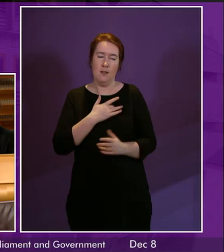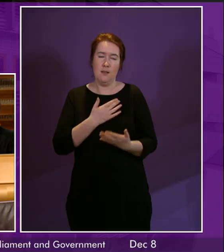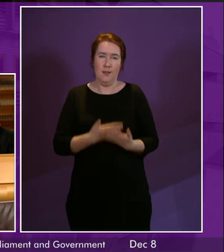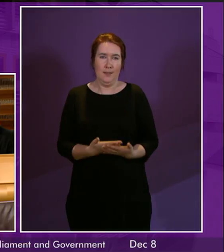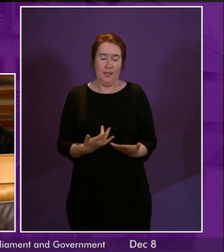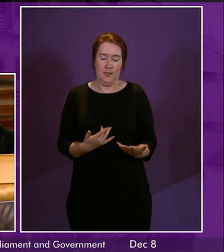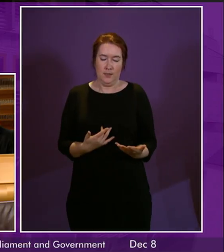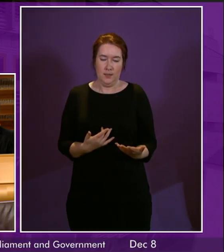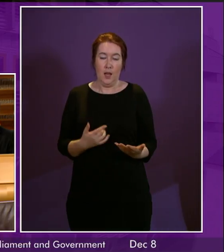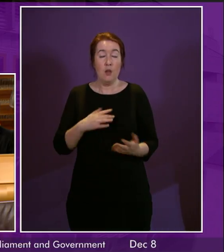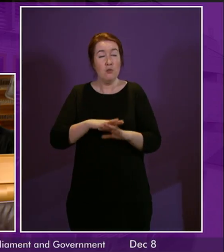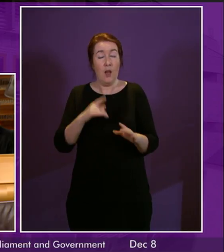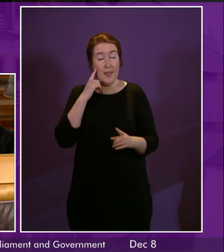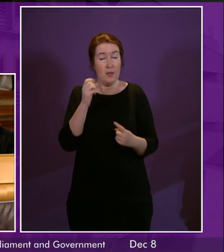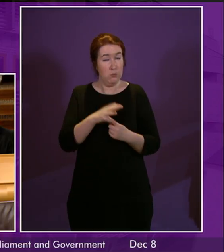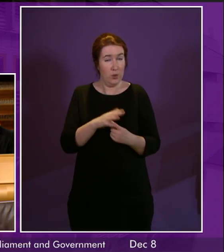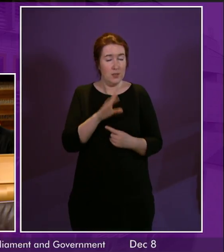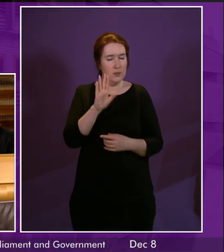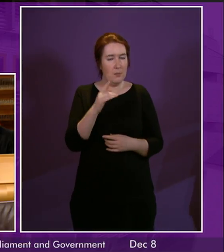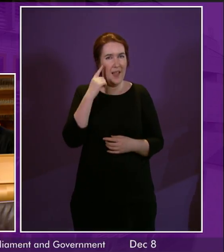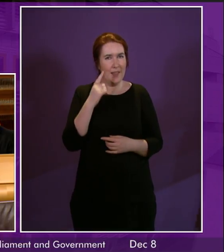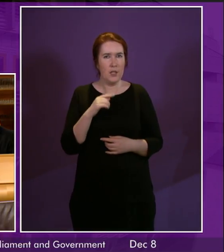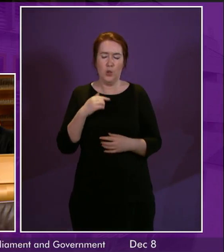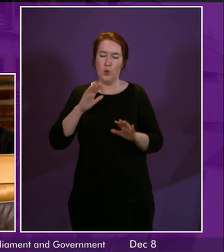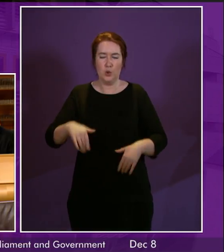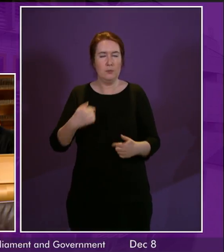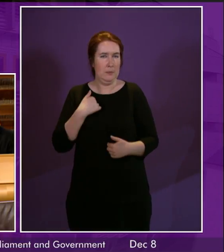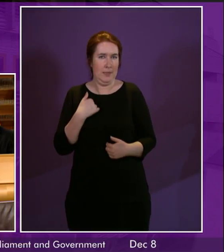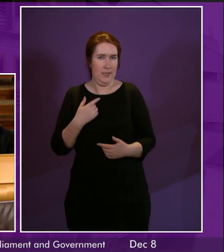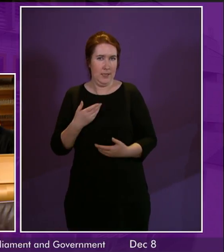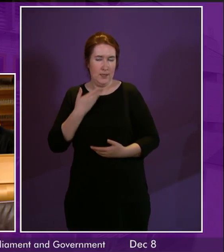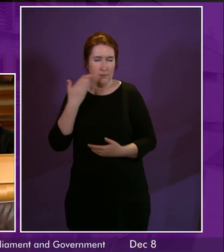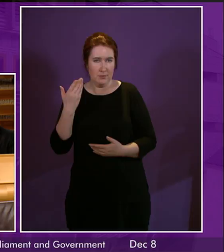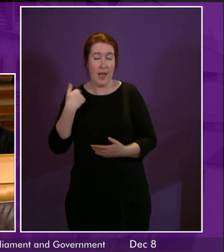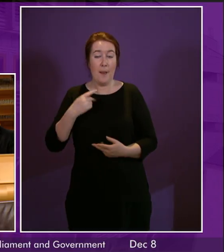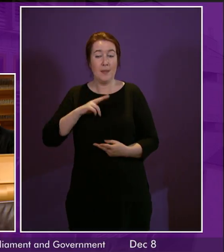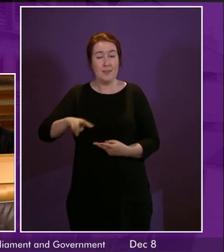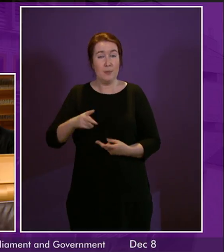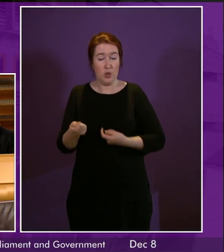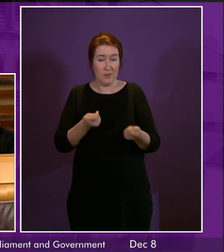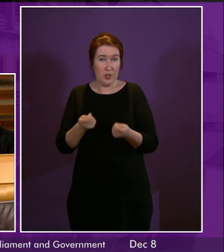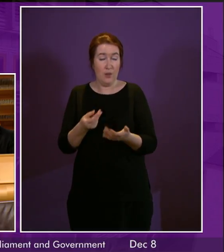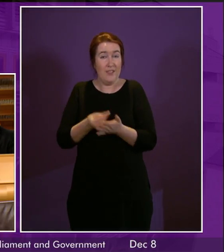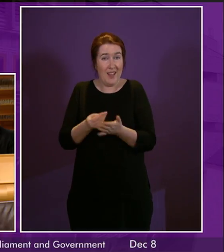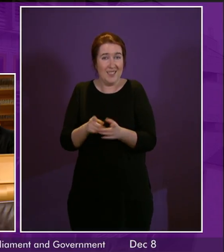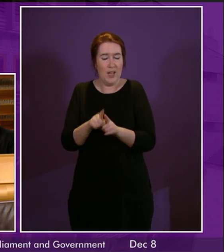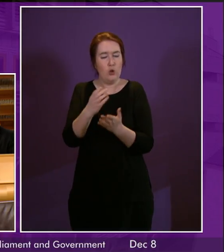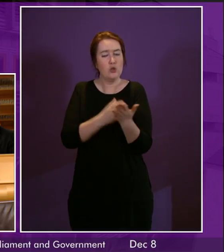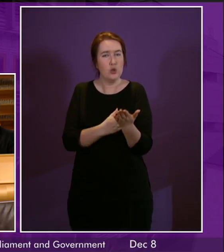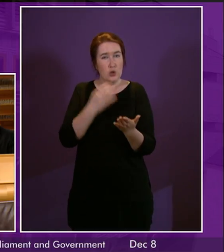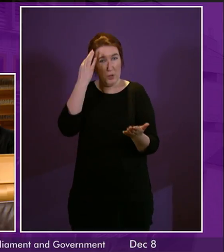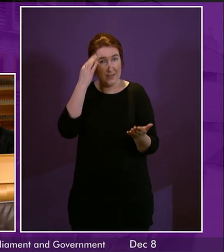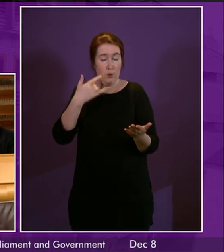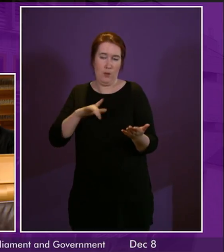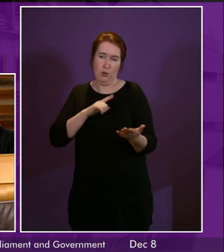I think the subject matter is unimportant, quite the contrary, but because it should not be me making it. I'm the Deputy Convener of the Finance and Constitution Committee only because